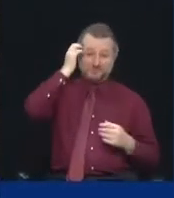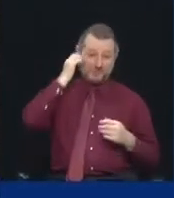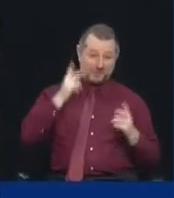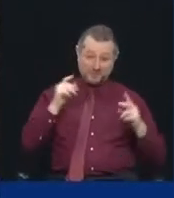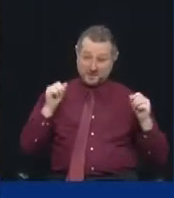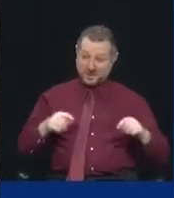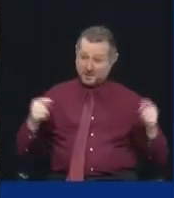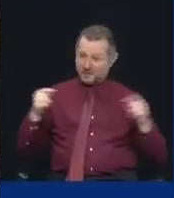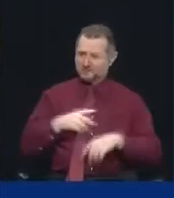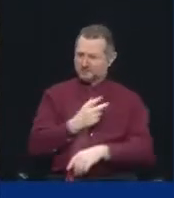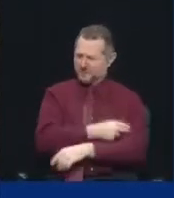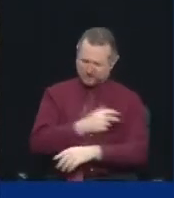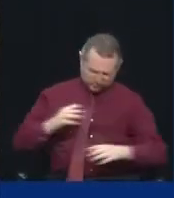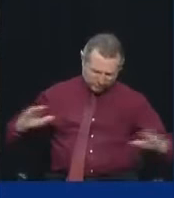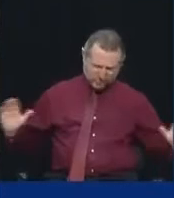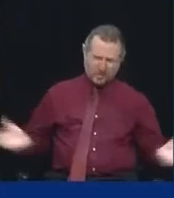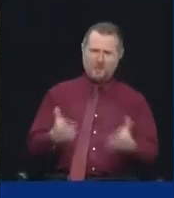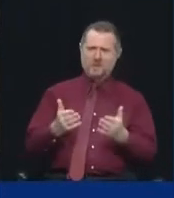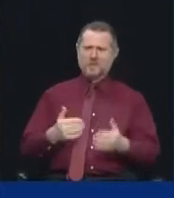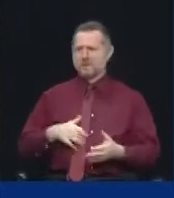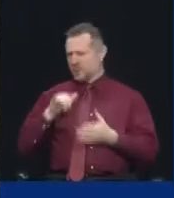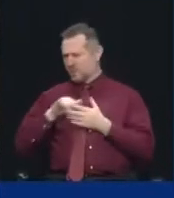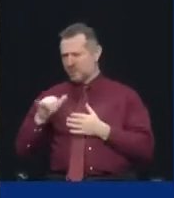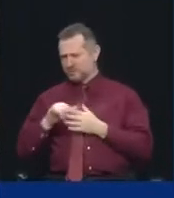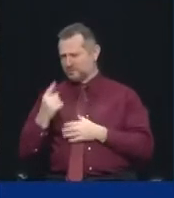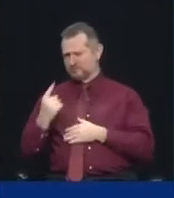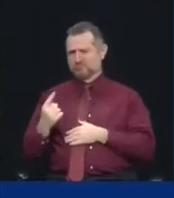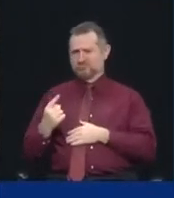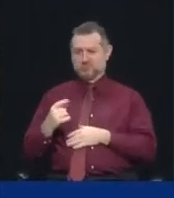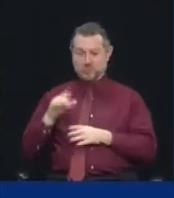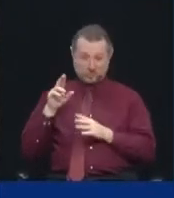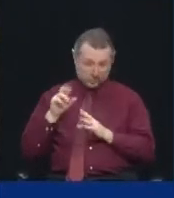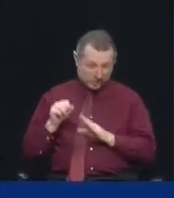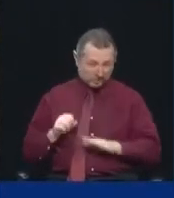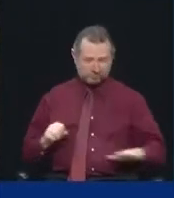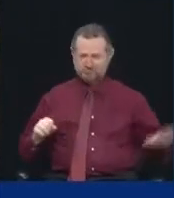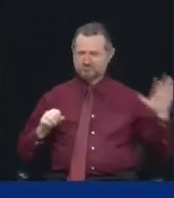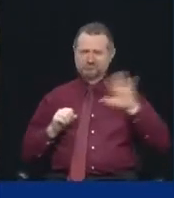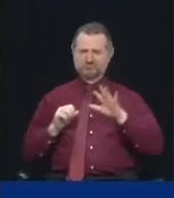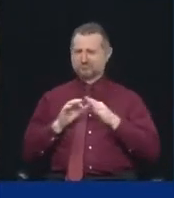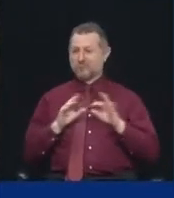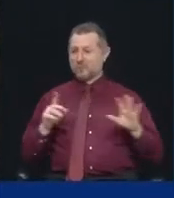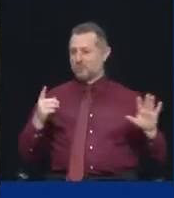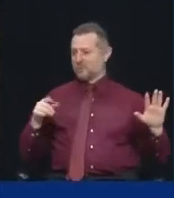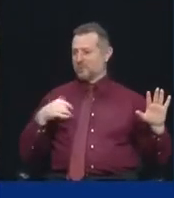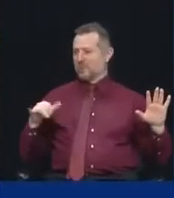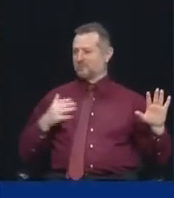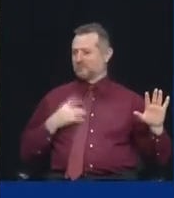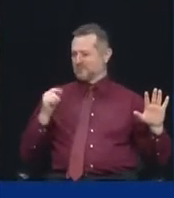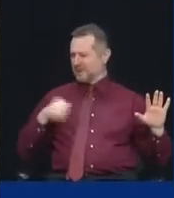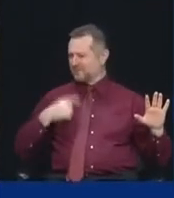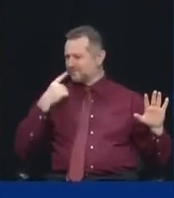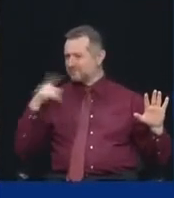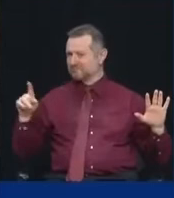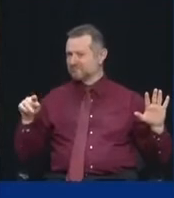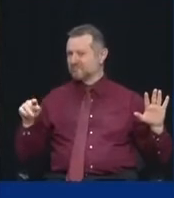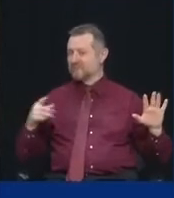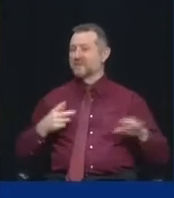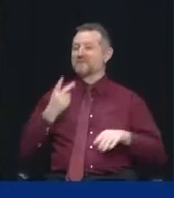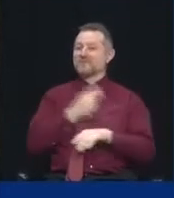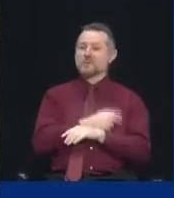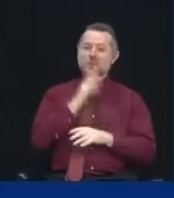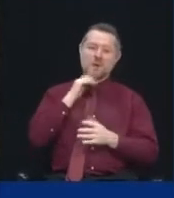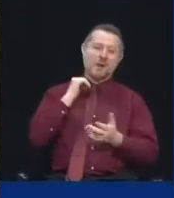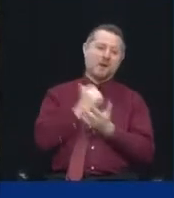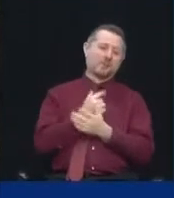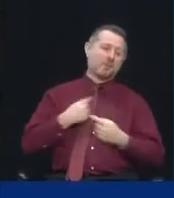governments. We're one state. In fact, we're one nation. And together, we are going to get through this. But the vaccination is the route. So for those of you who have